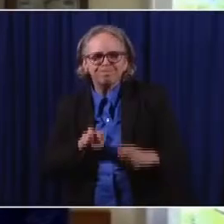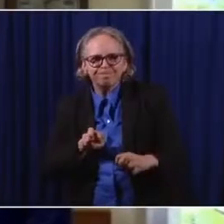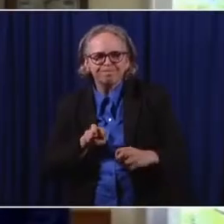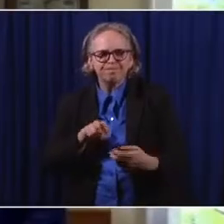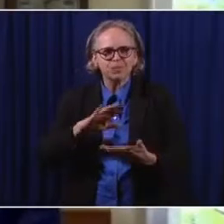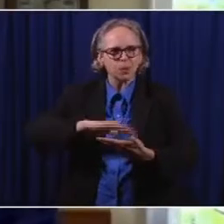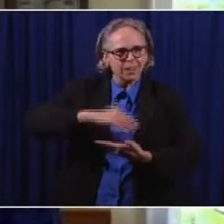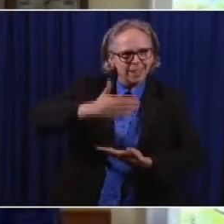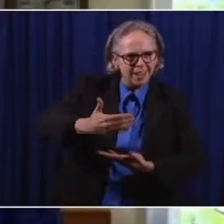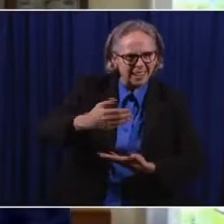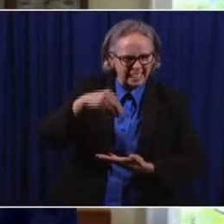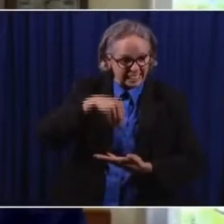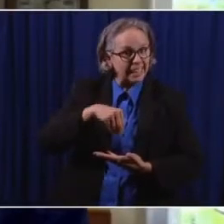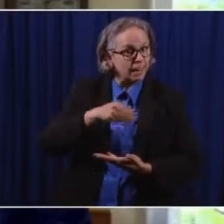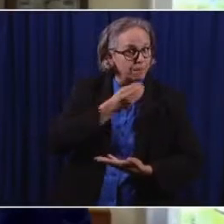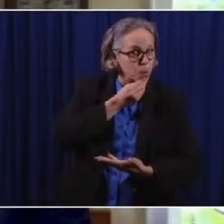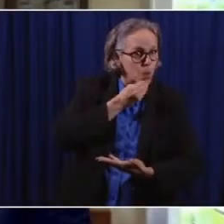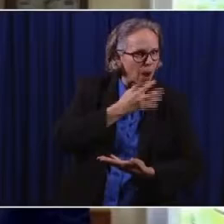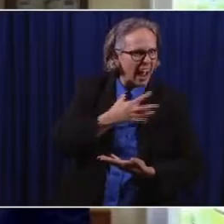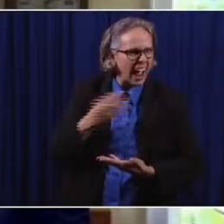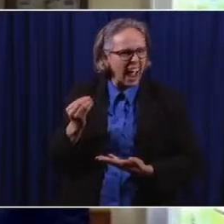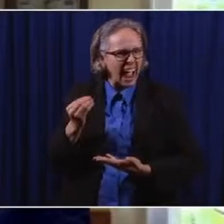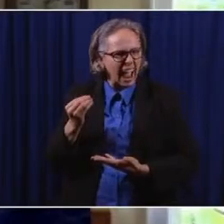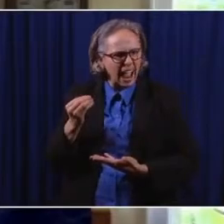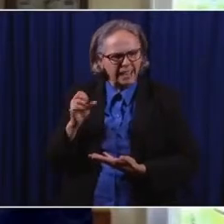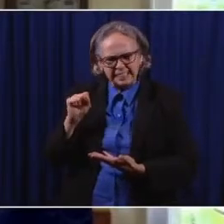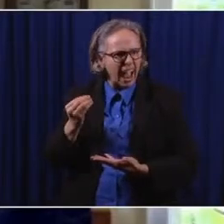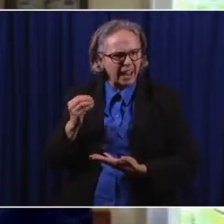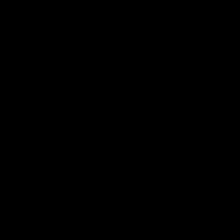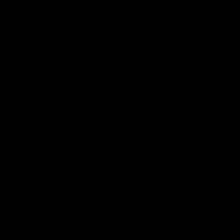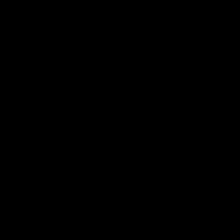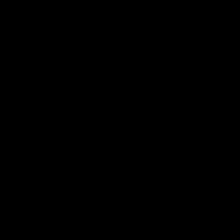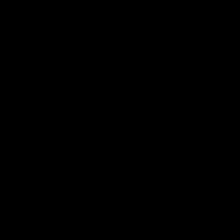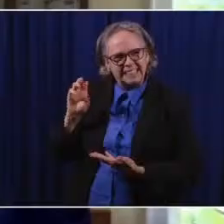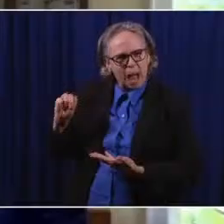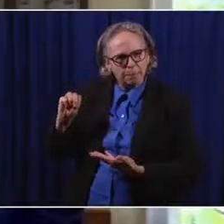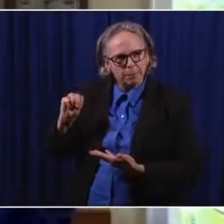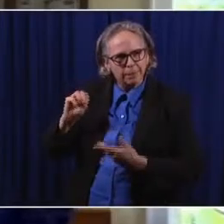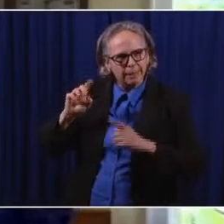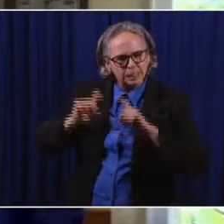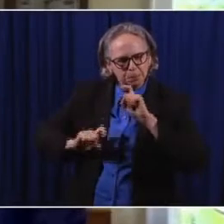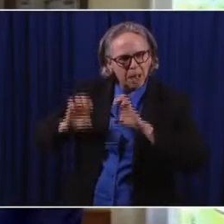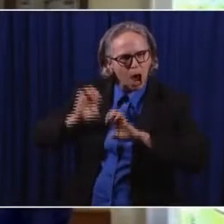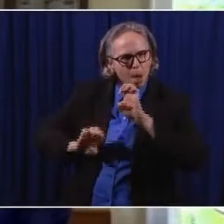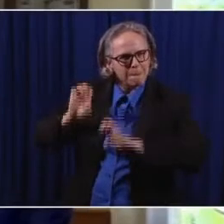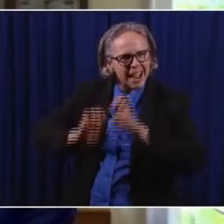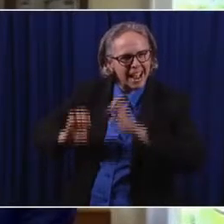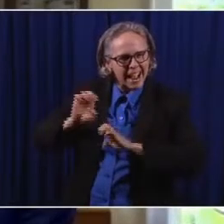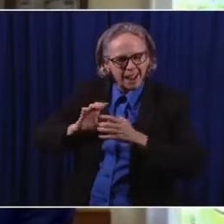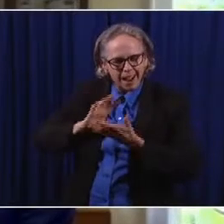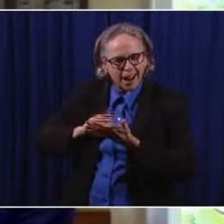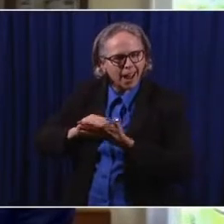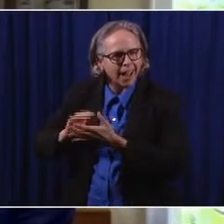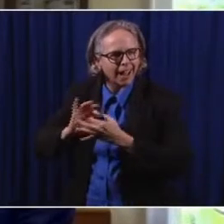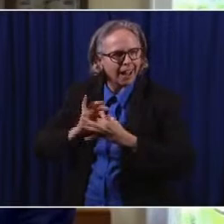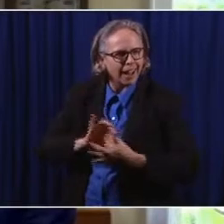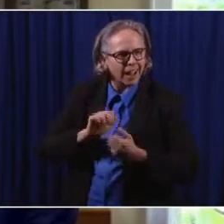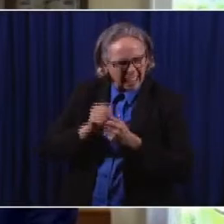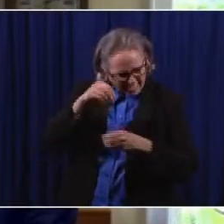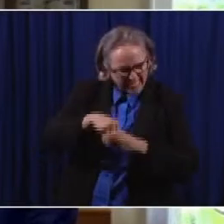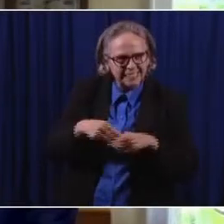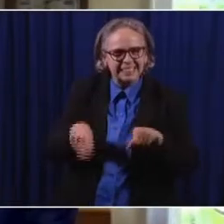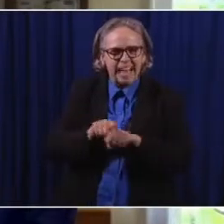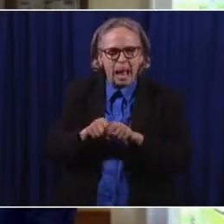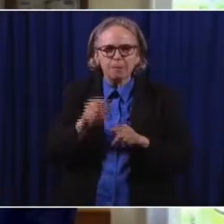fun experiments, and an enrollment form for the Ohio Imagination Library. I want to show you one of these